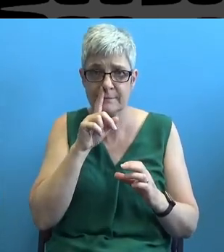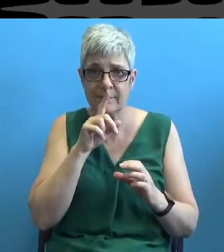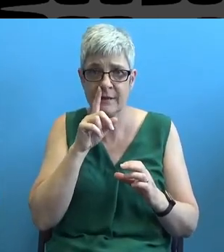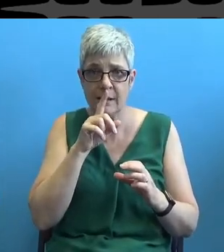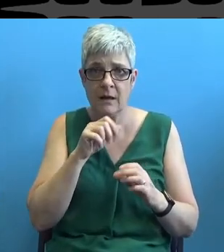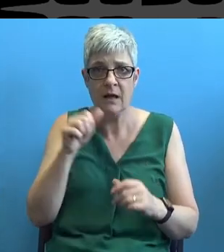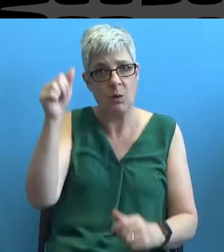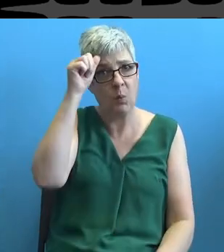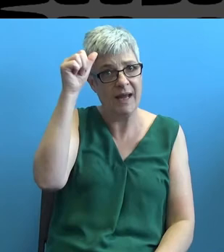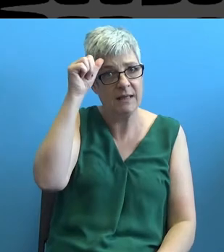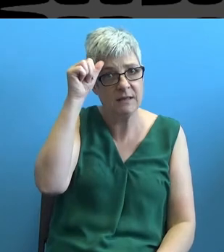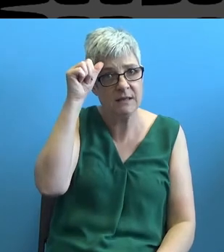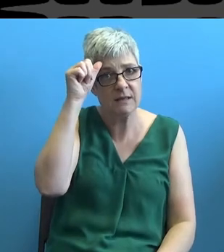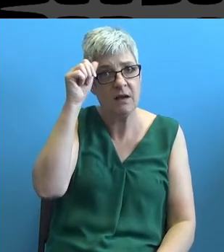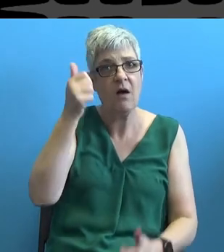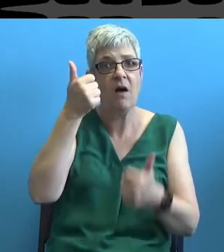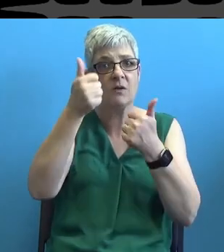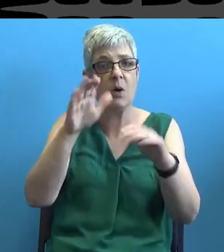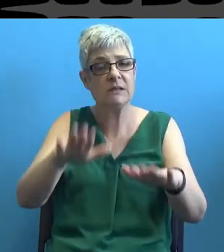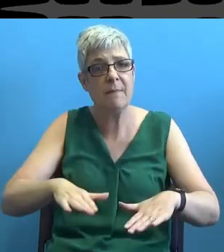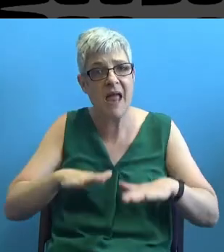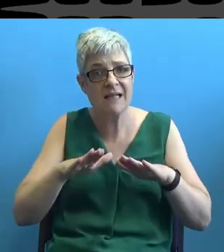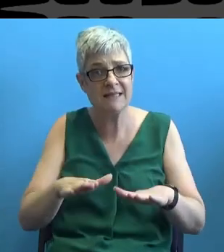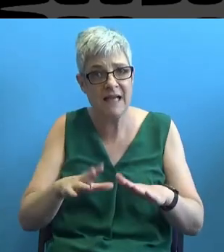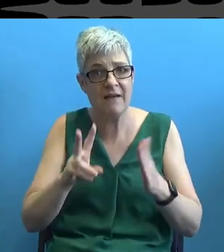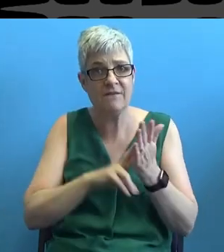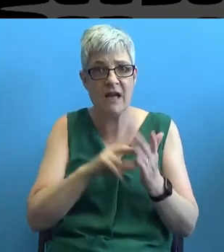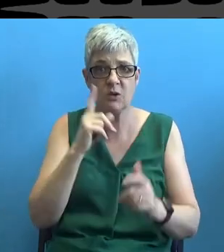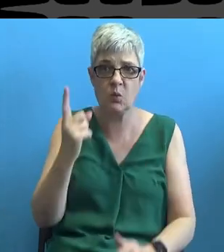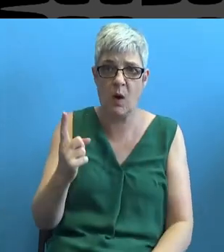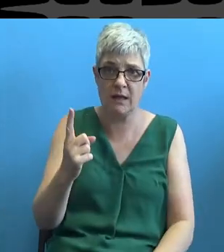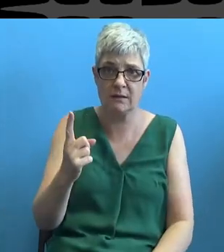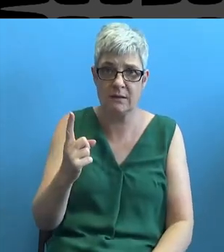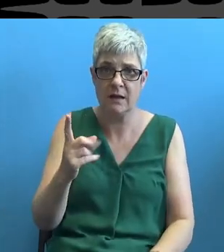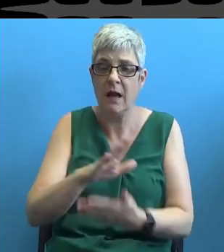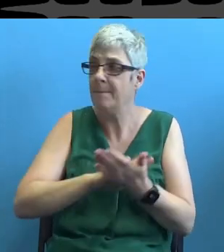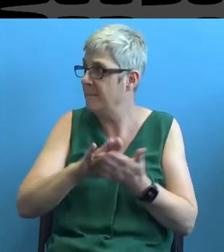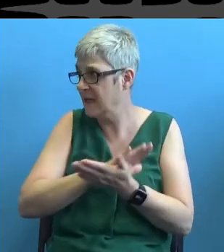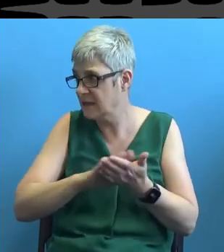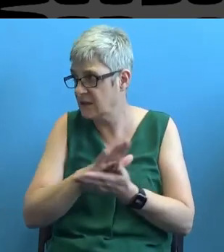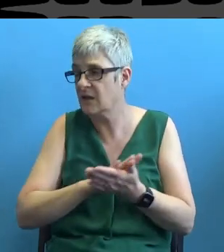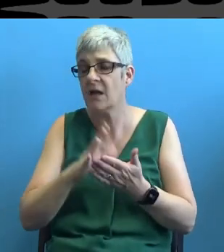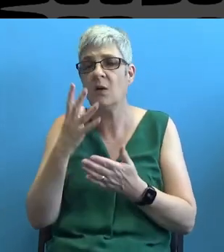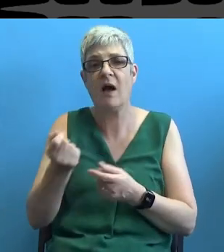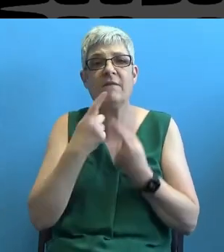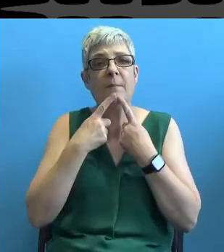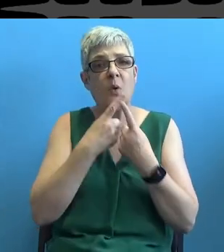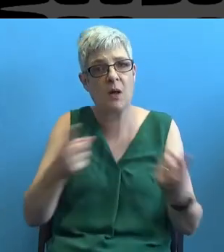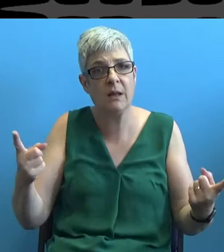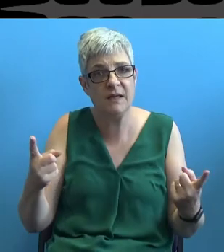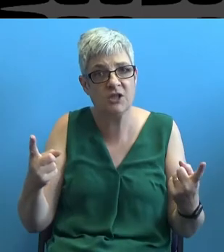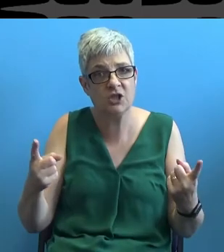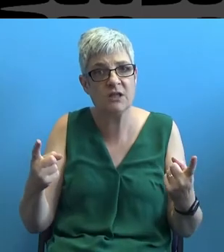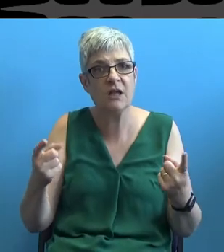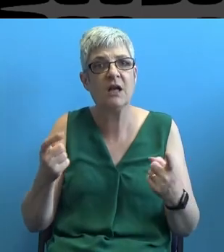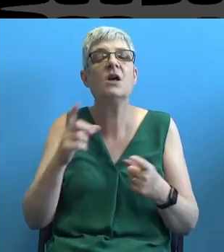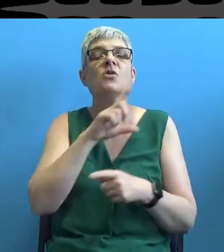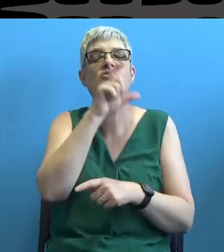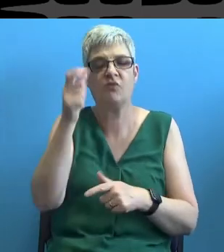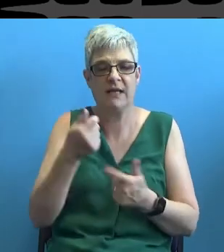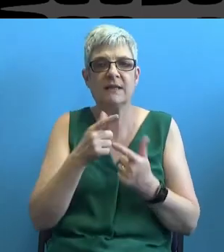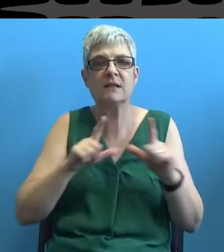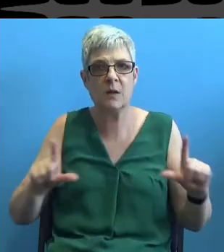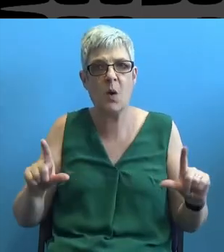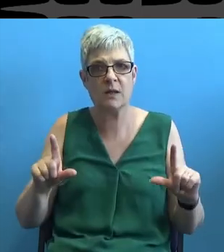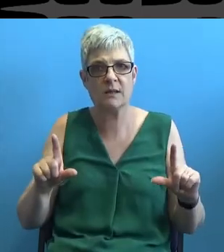And an awareness of the mercy of God, verse 1, leads us to that proclamation that Christ is Lord, verse